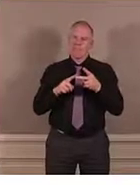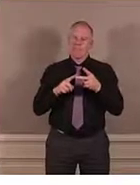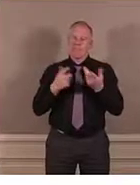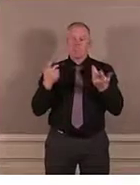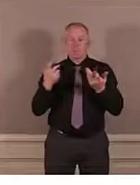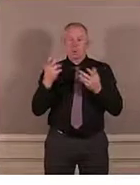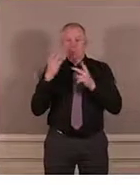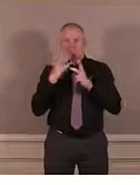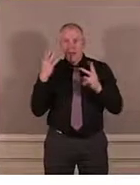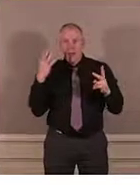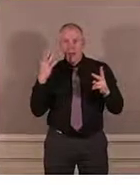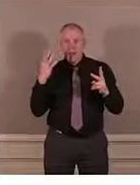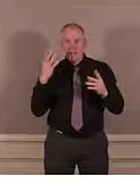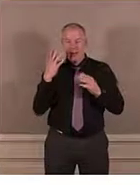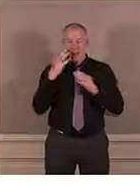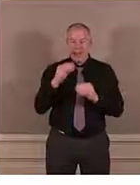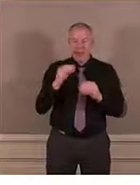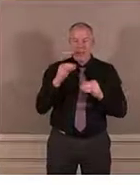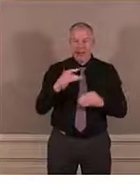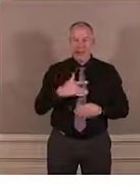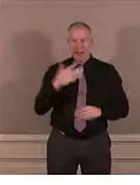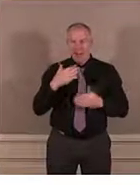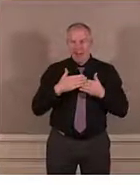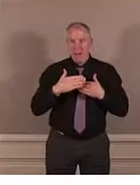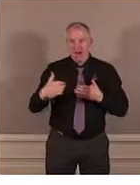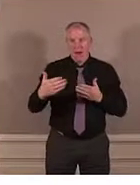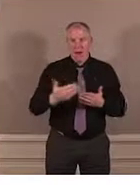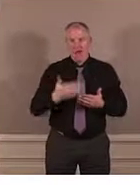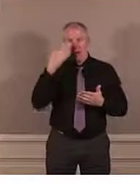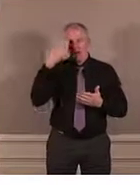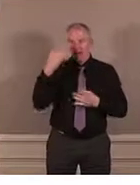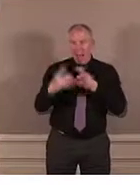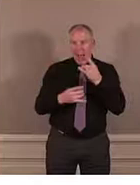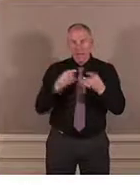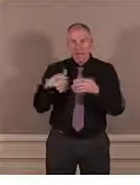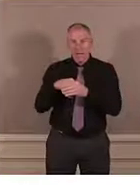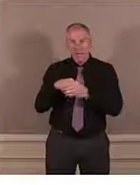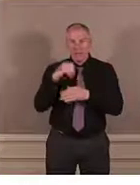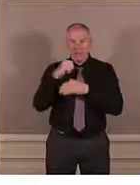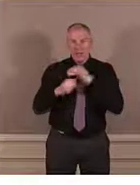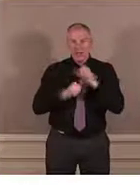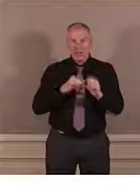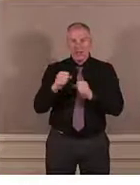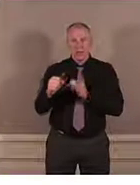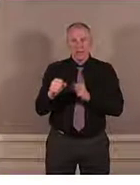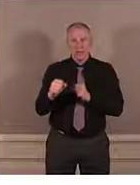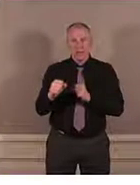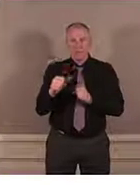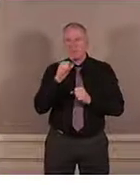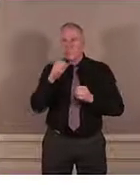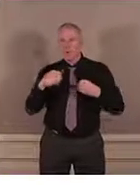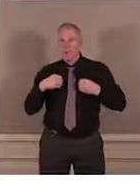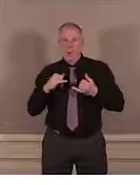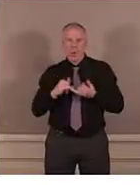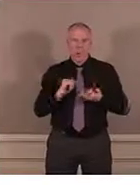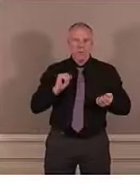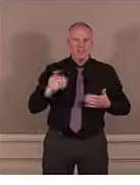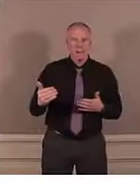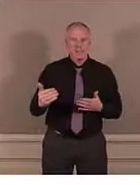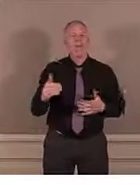education and lifelong learning occurs in adult day services and the associated lack of ownership made